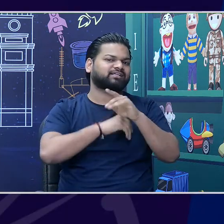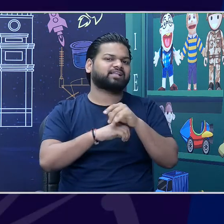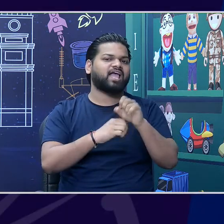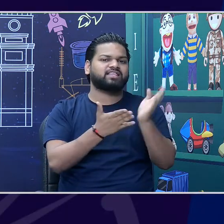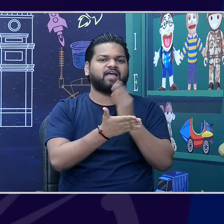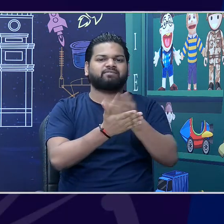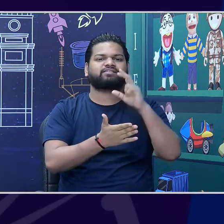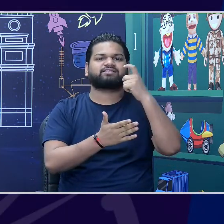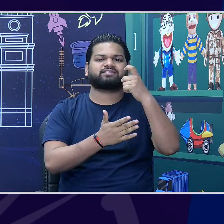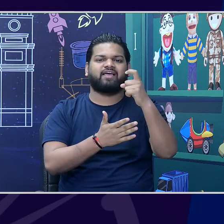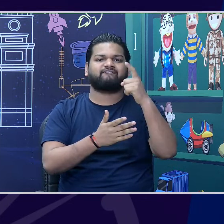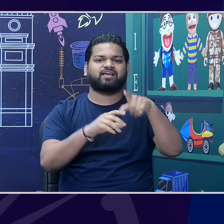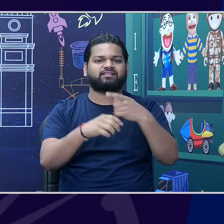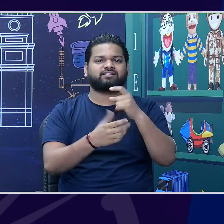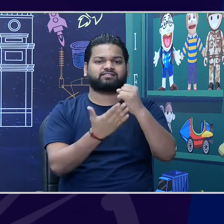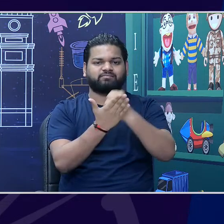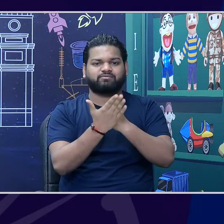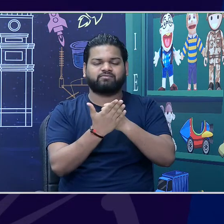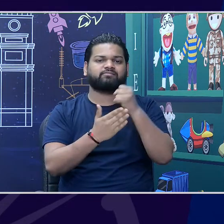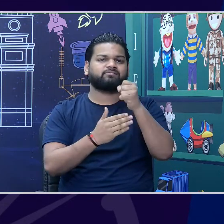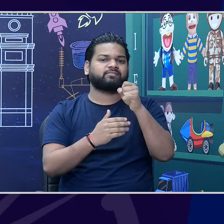live interactive session, that is